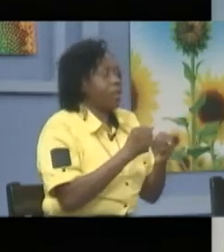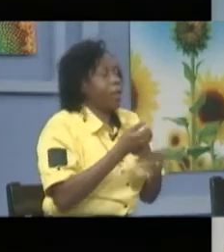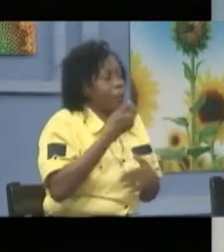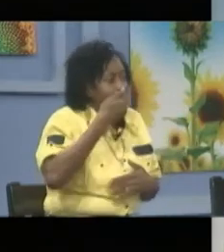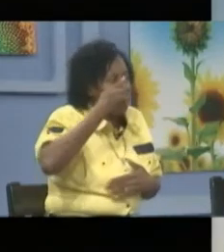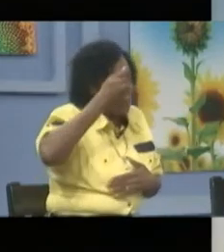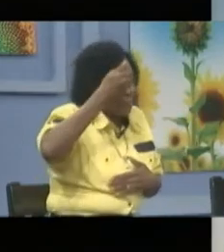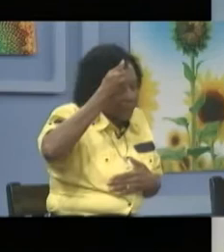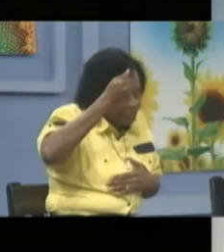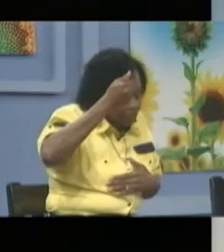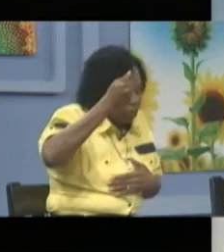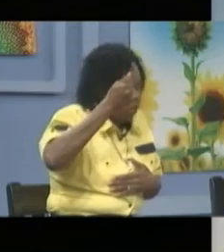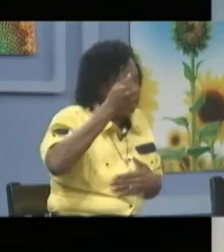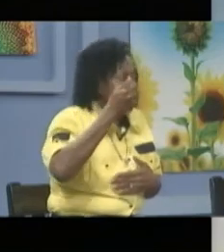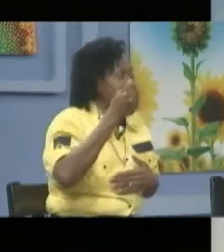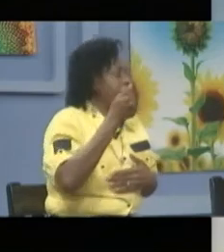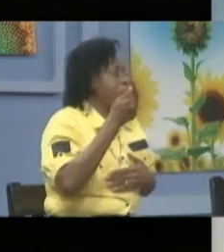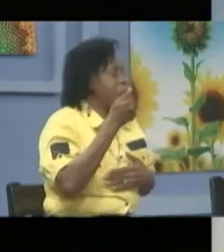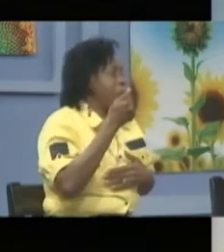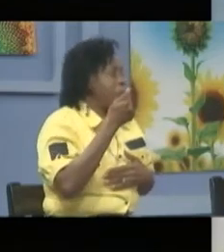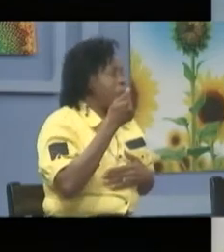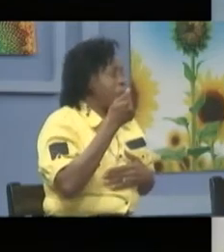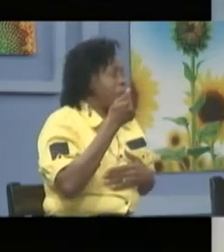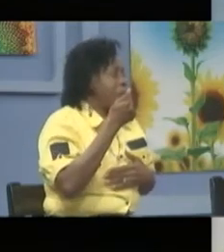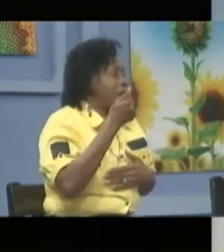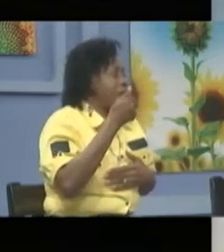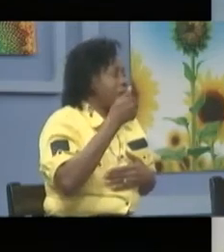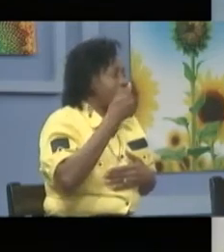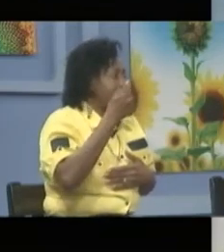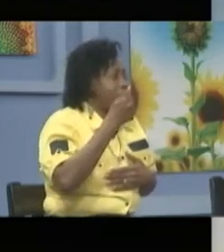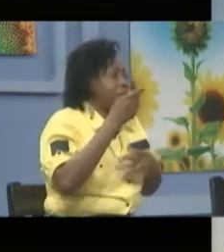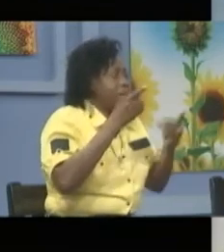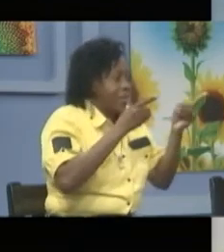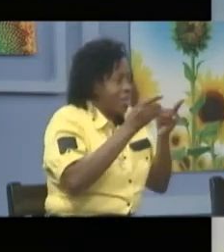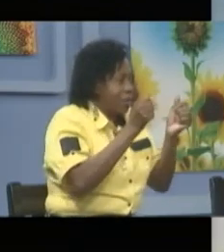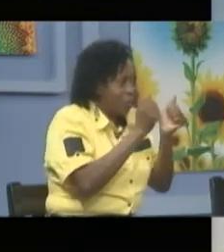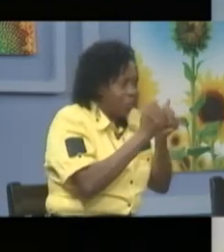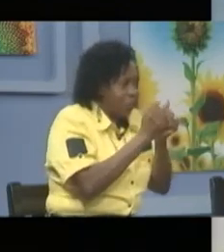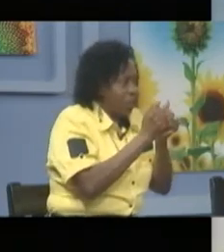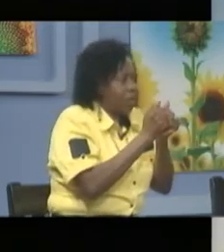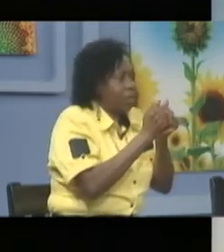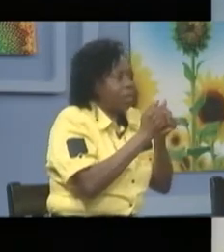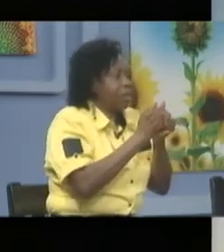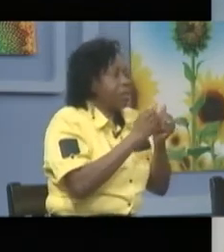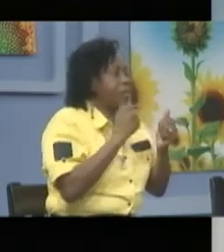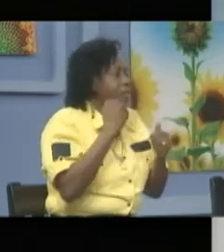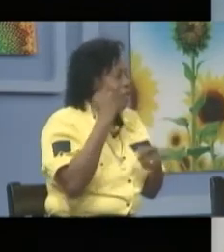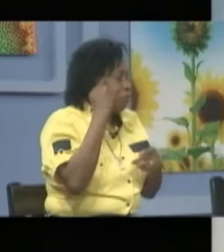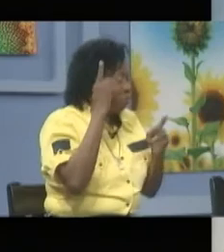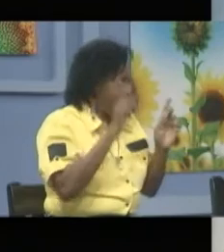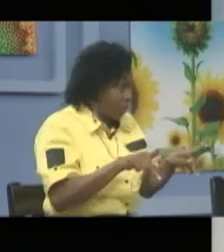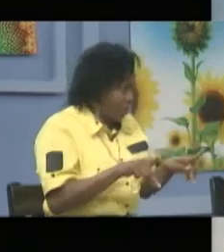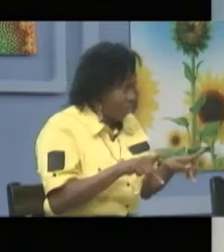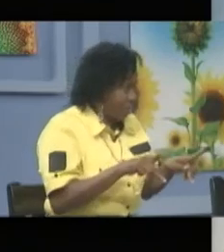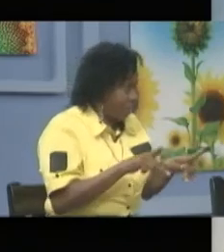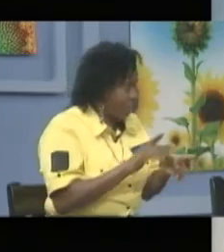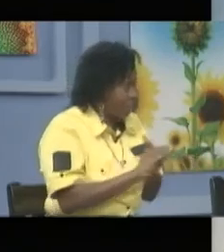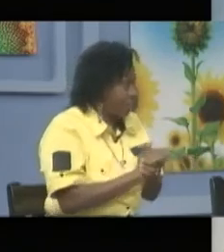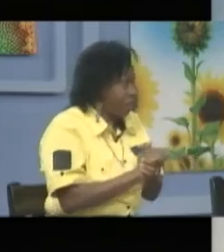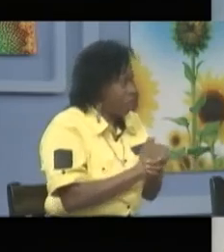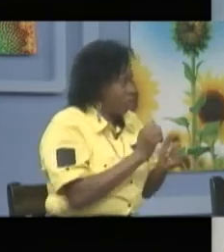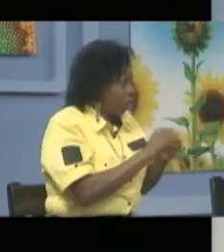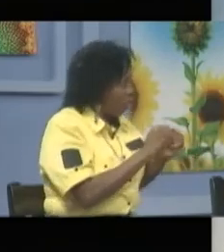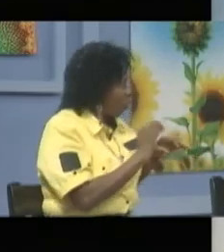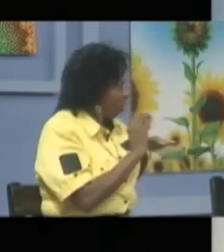not accommodate, but it's a bridge between the general public and the deaf society. of forcing